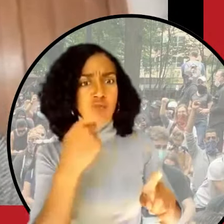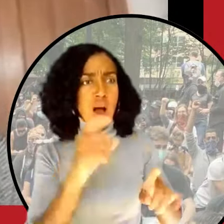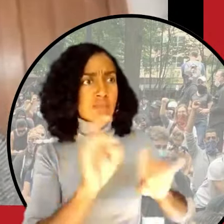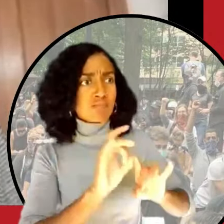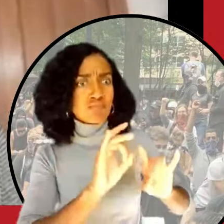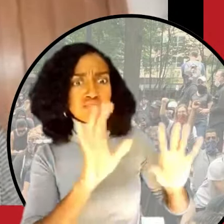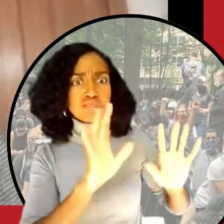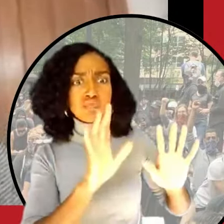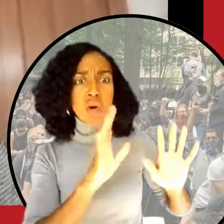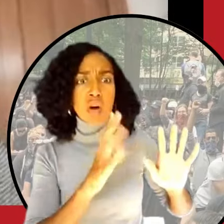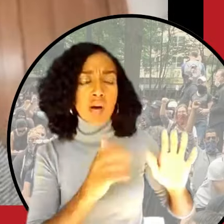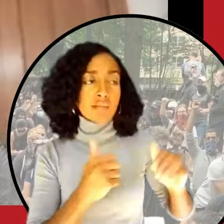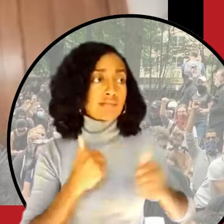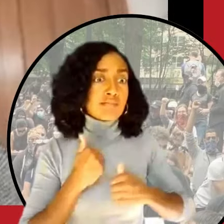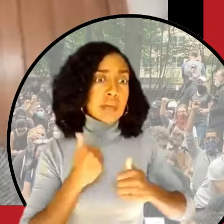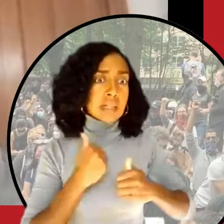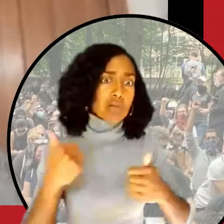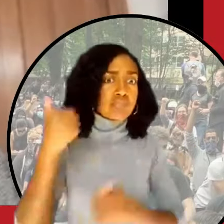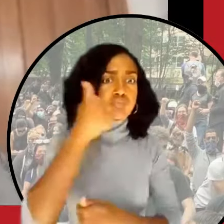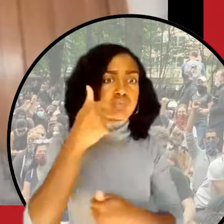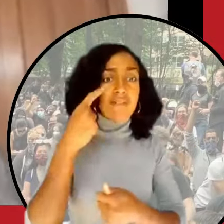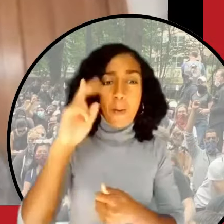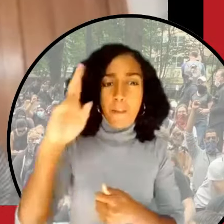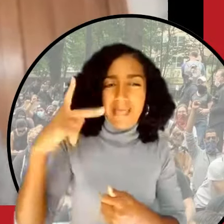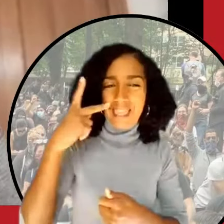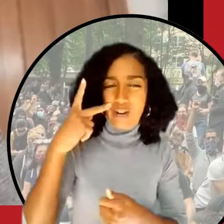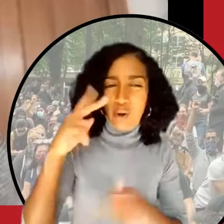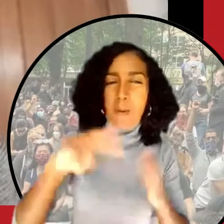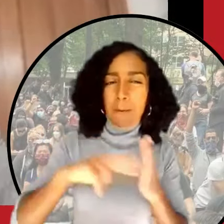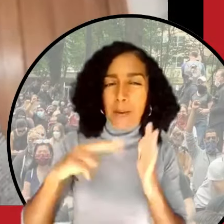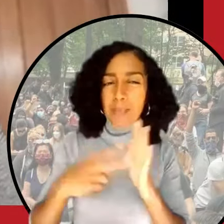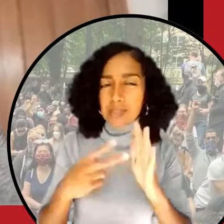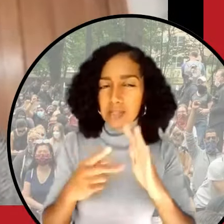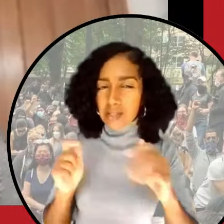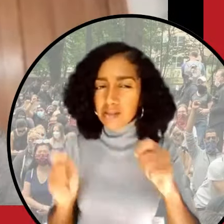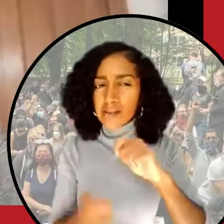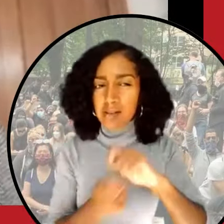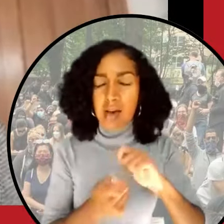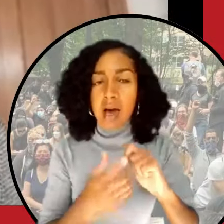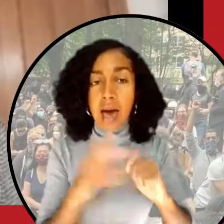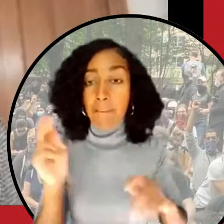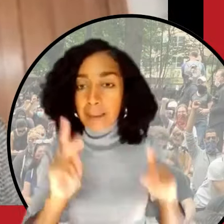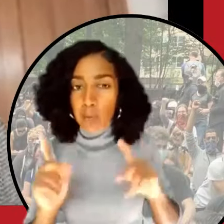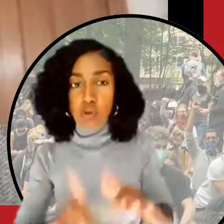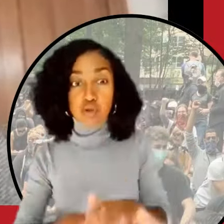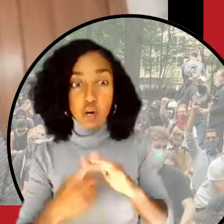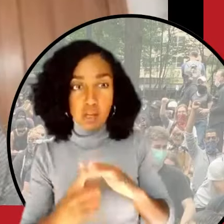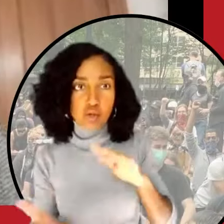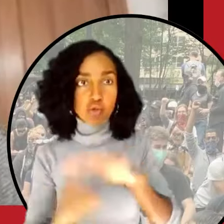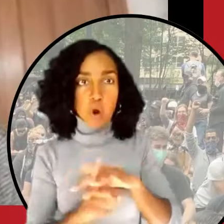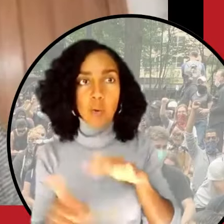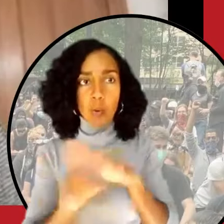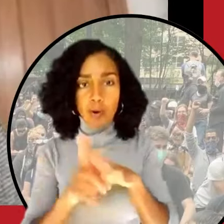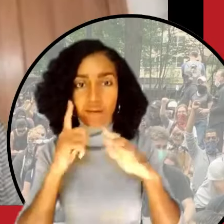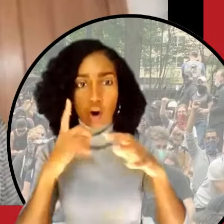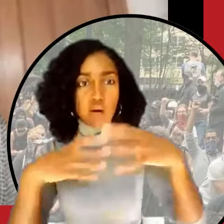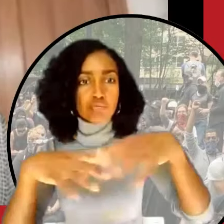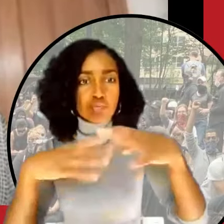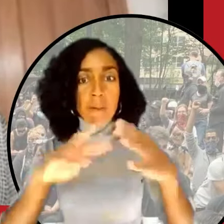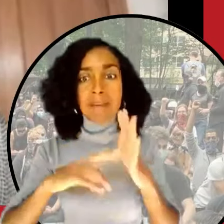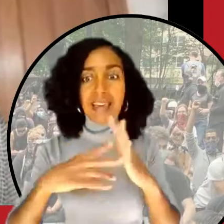for political reasons. And people started coming out to rallies. People started losing that fear. And of course,